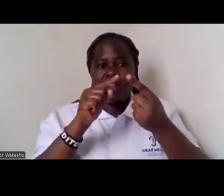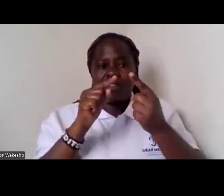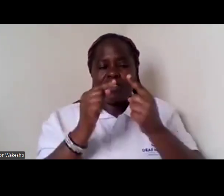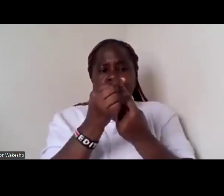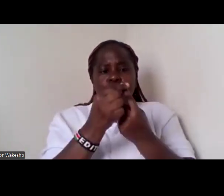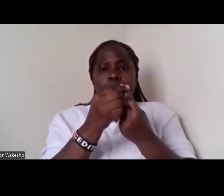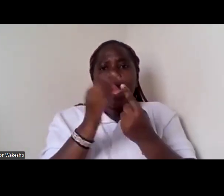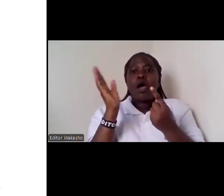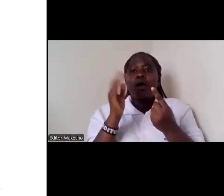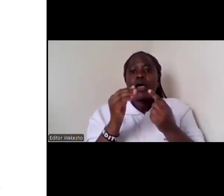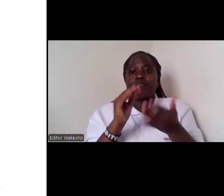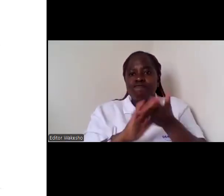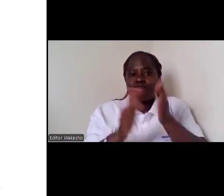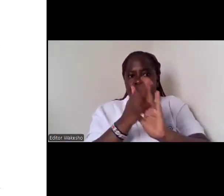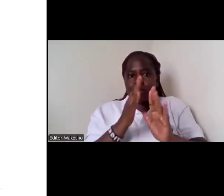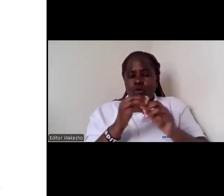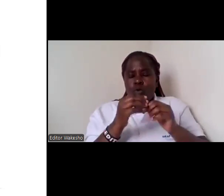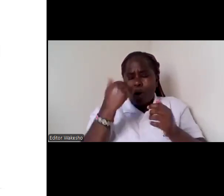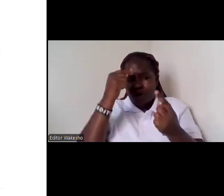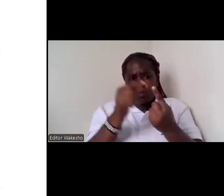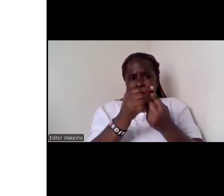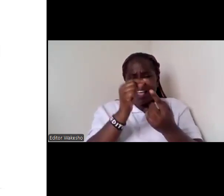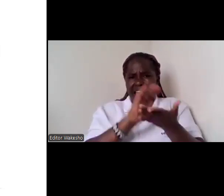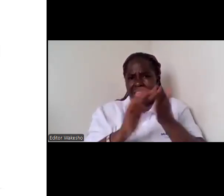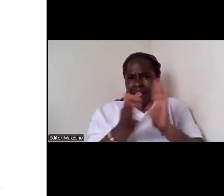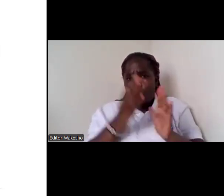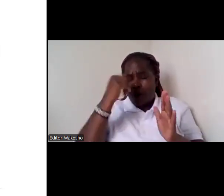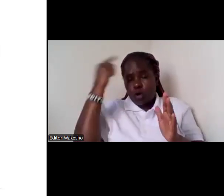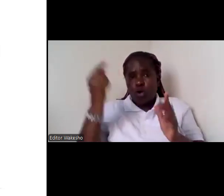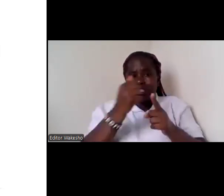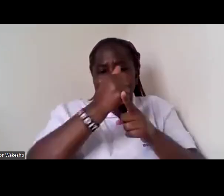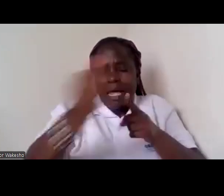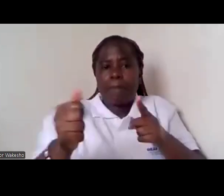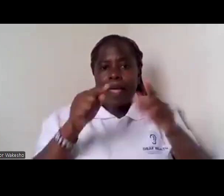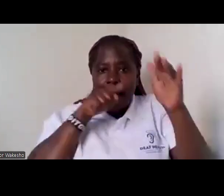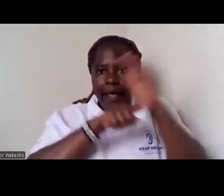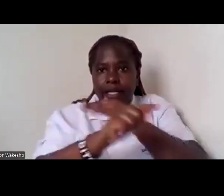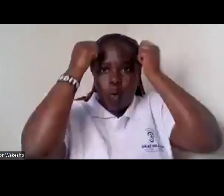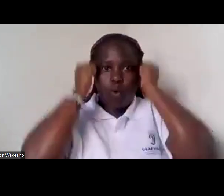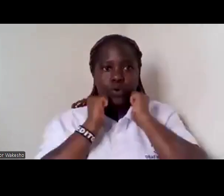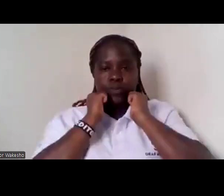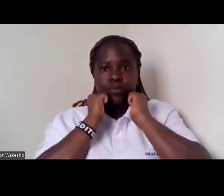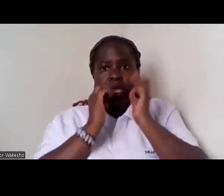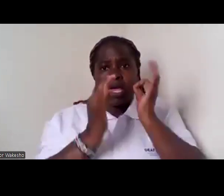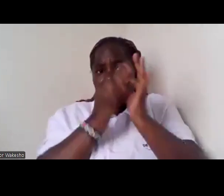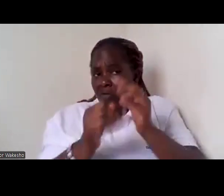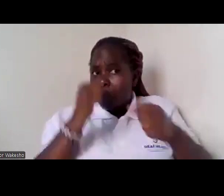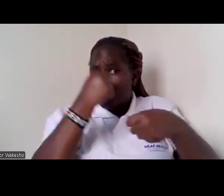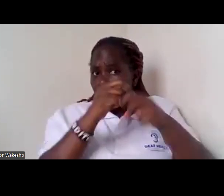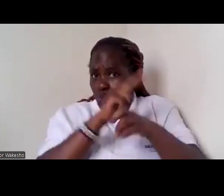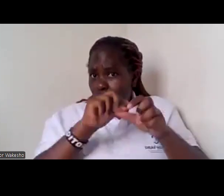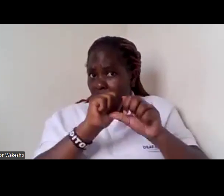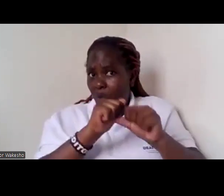to collect the sperm. This is a common mistake, which can sometimes lead to the condom bursting if you've